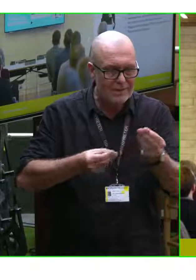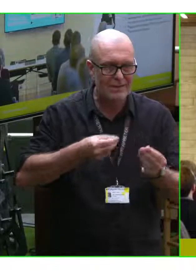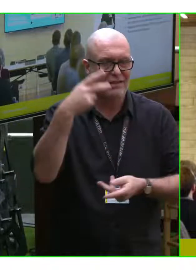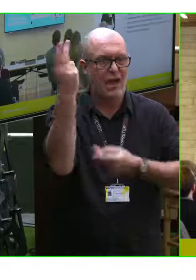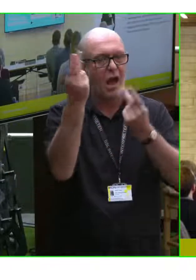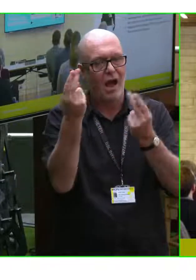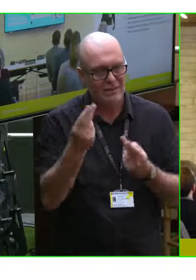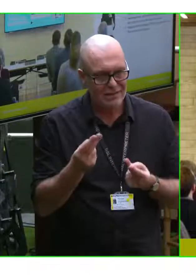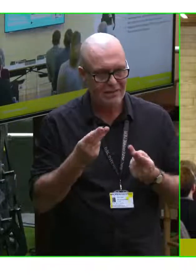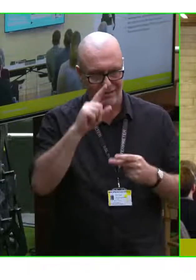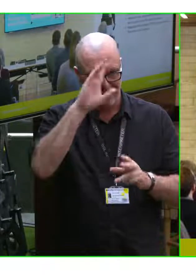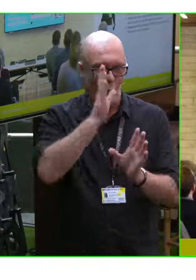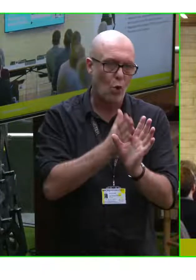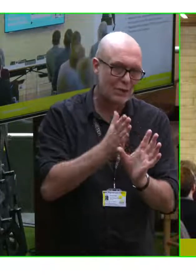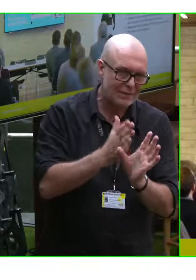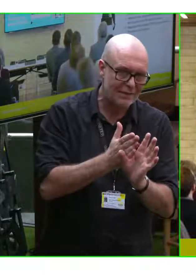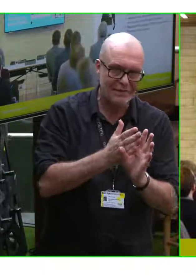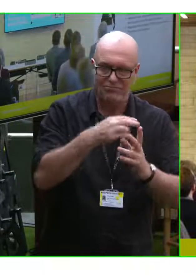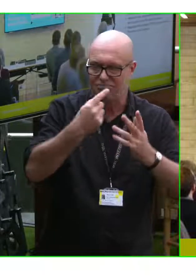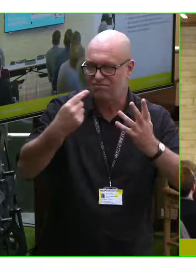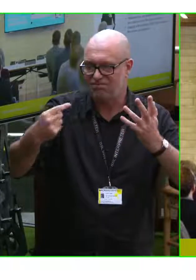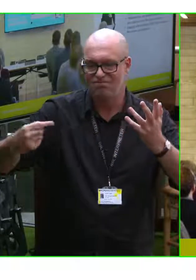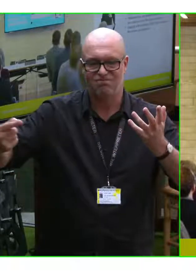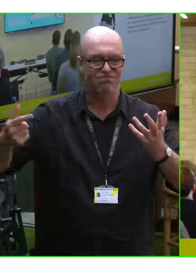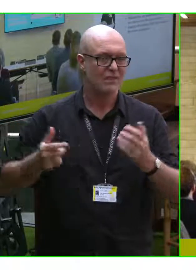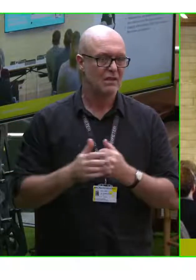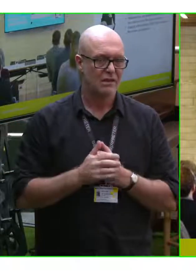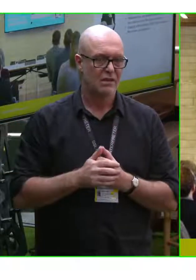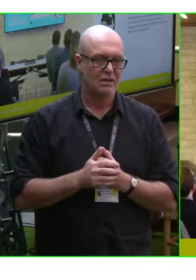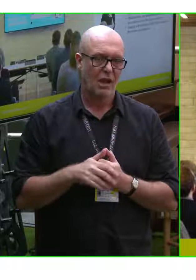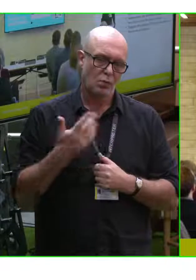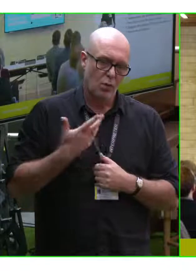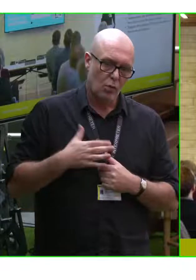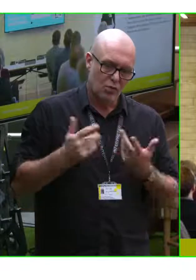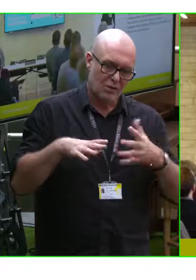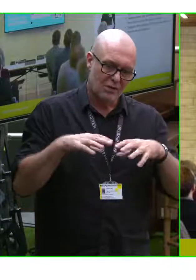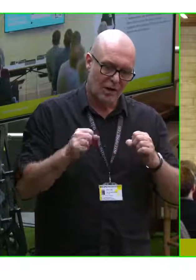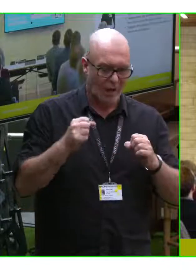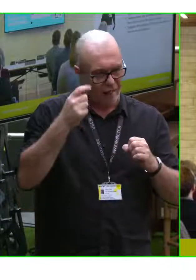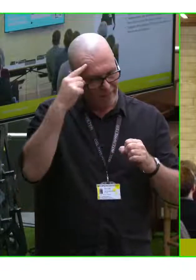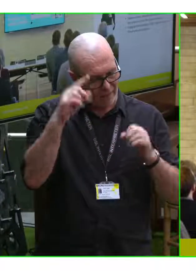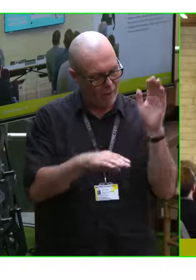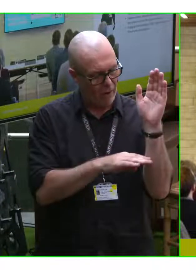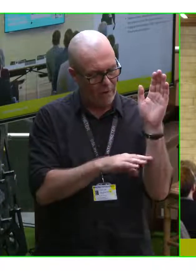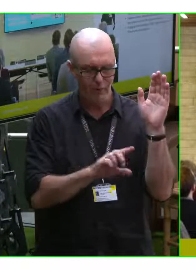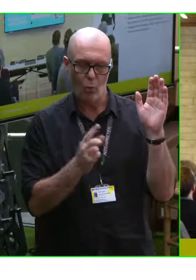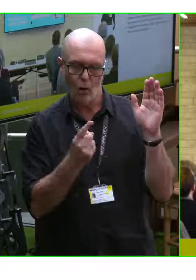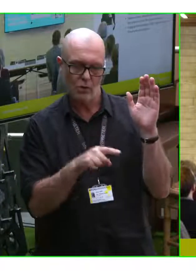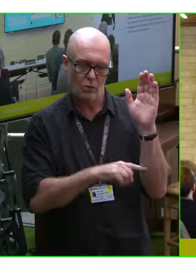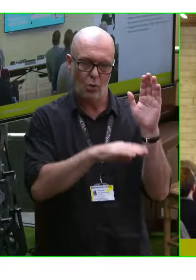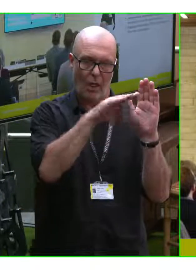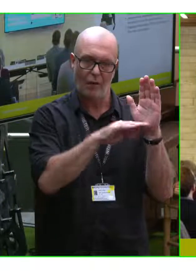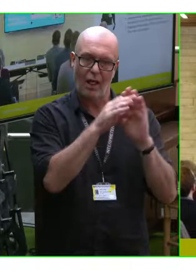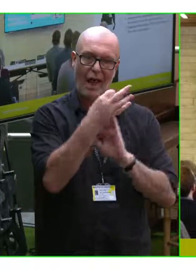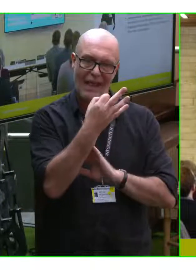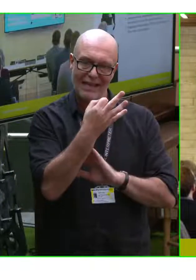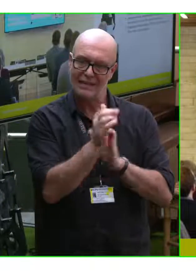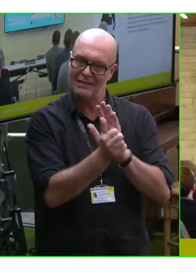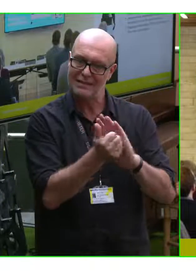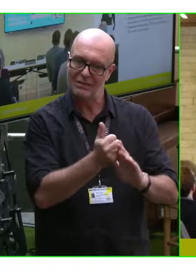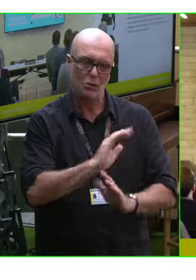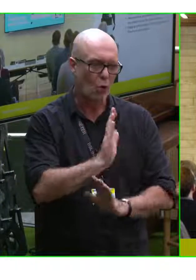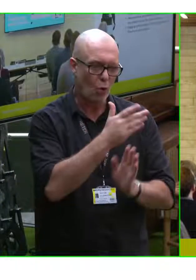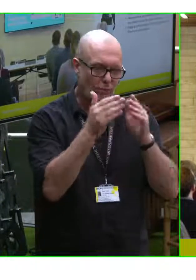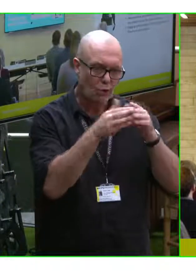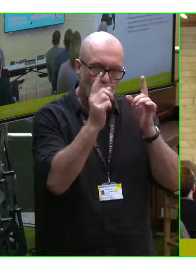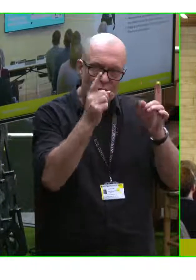need psychologists. We want to start looking at level 1 to level 8 skills. So it's not all about university